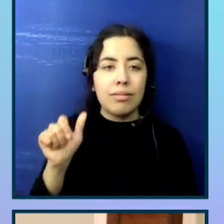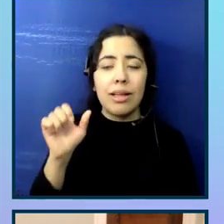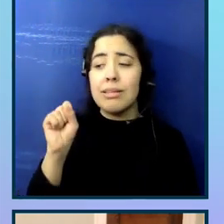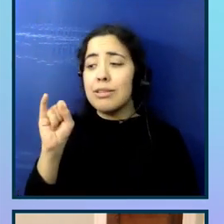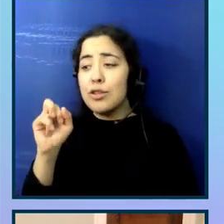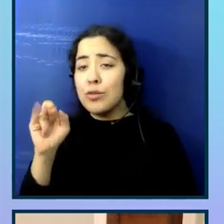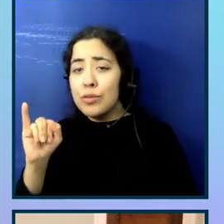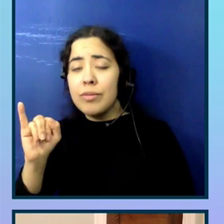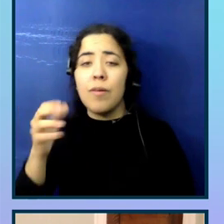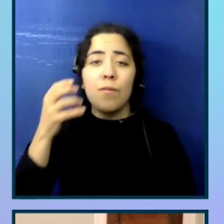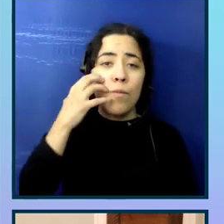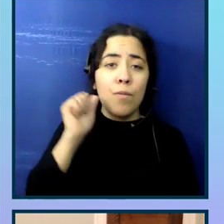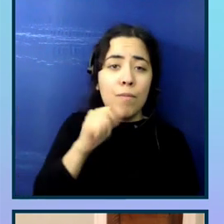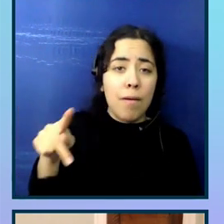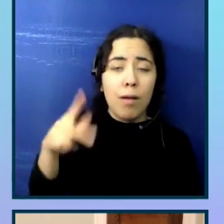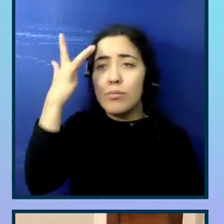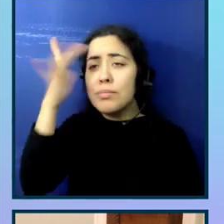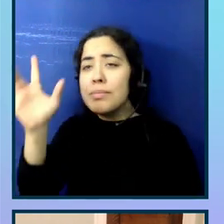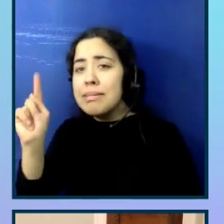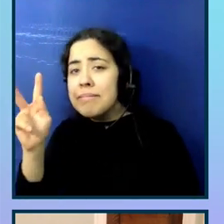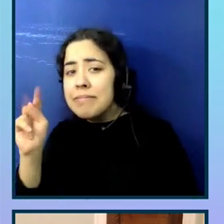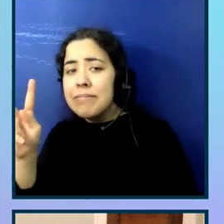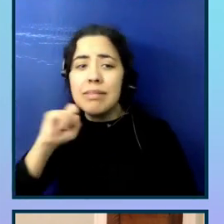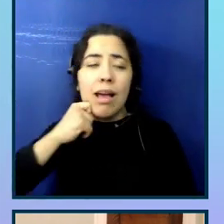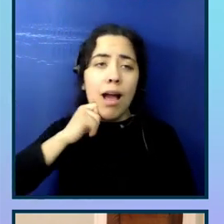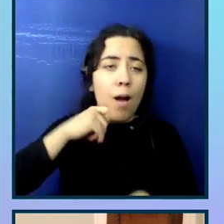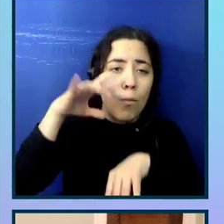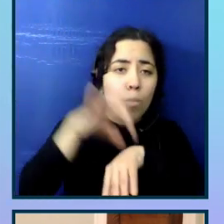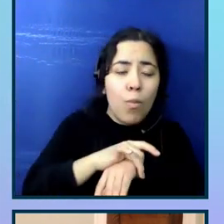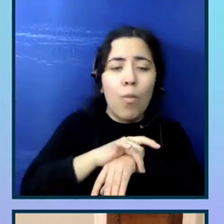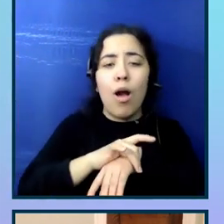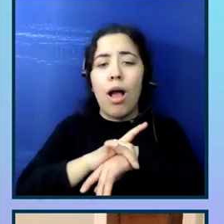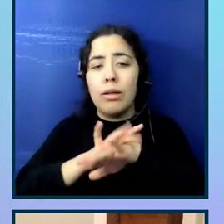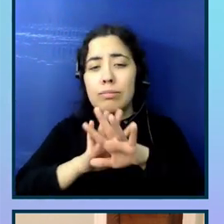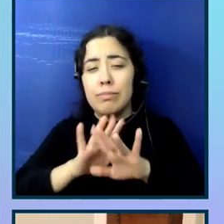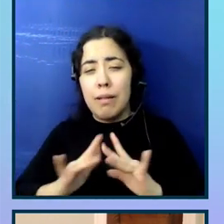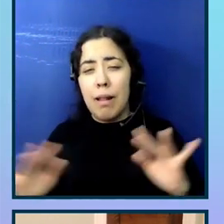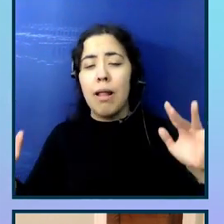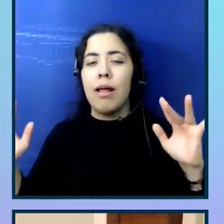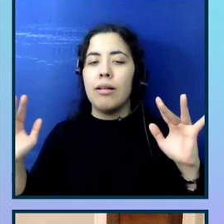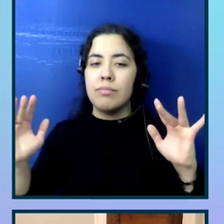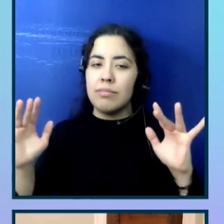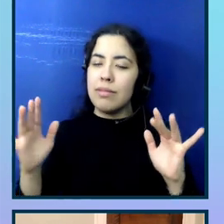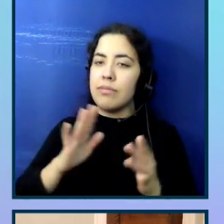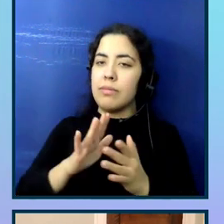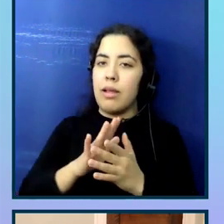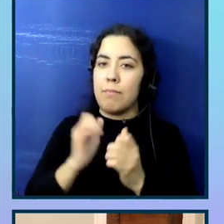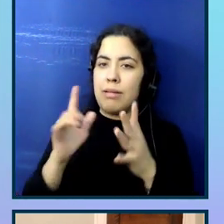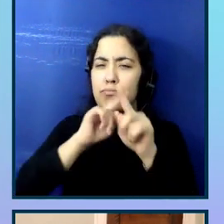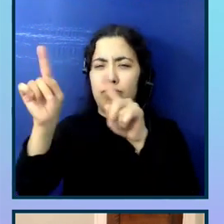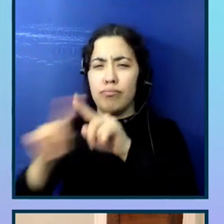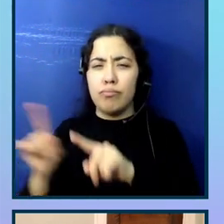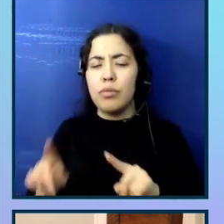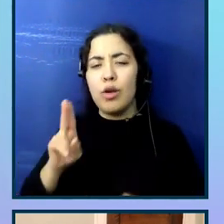phone apps, or smart TVs, or Apple Watches. There's a neat database you can use to search for all the different